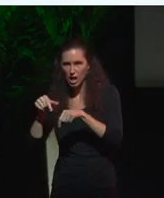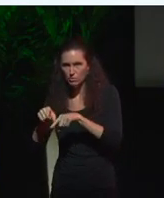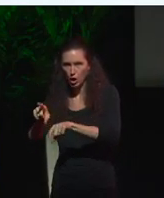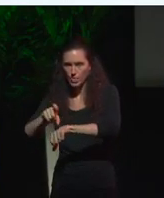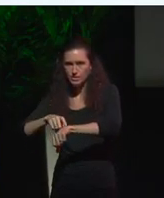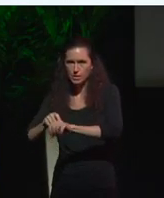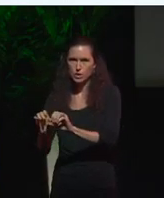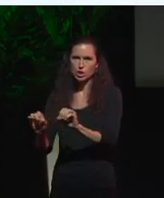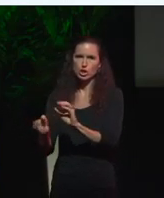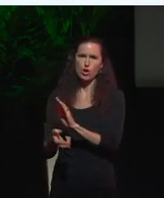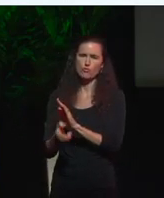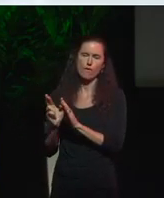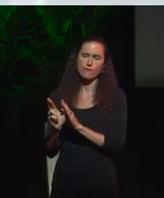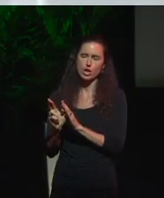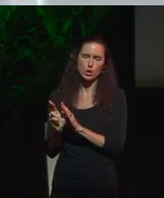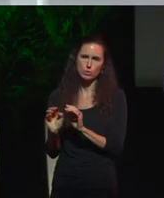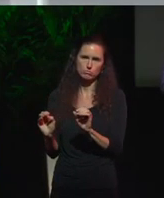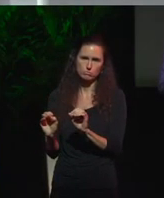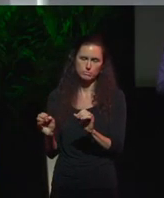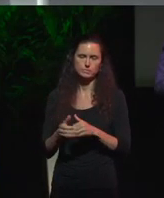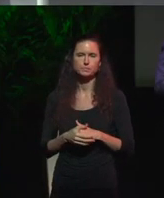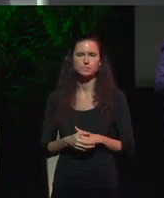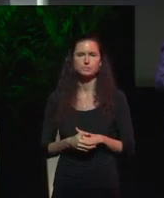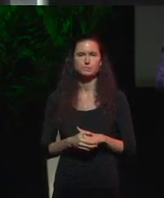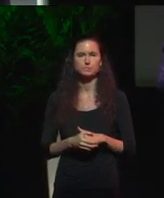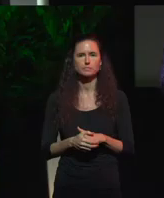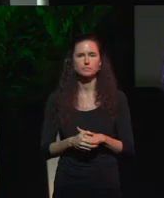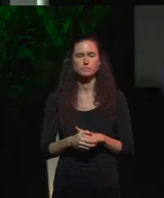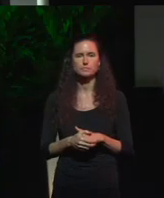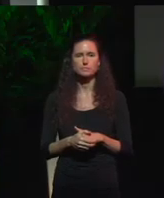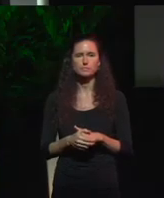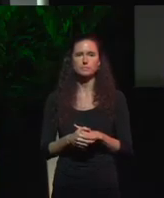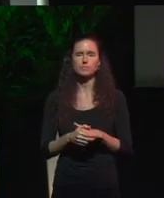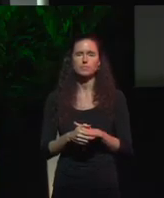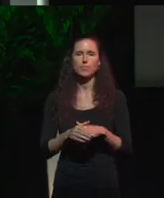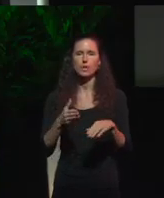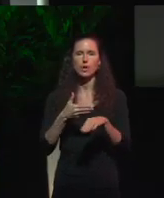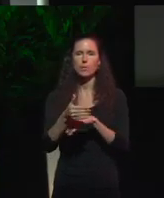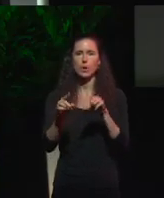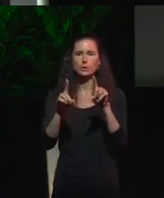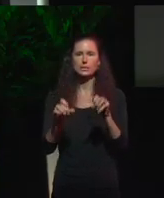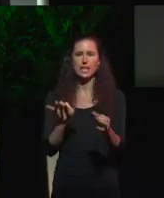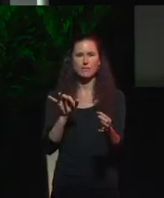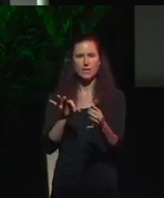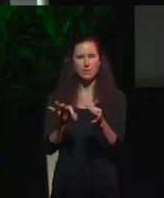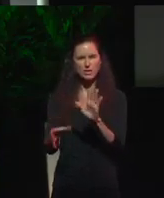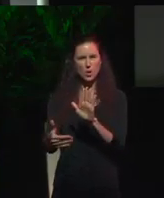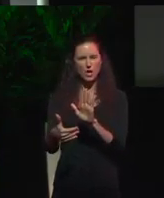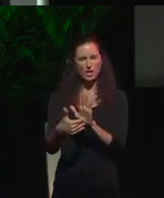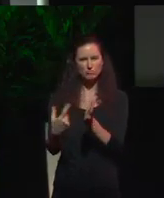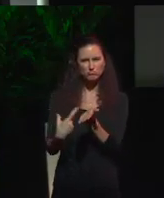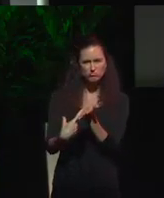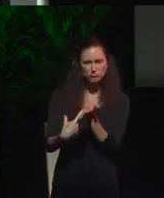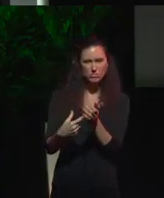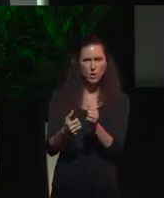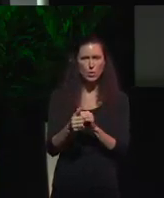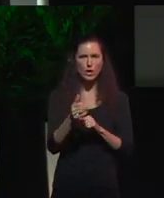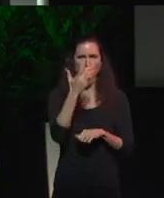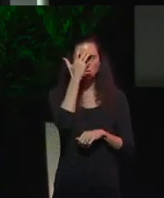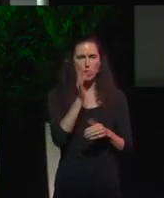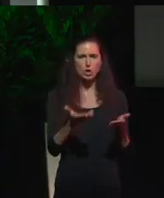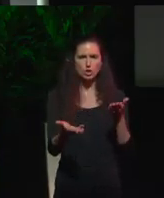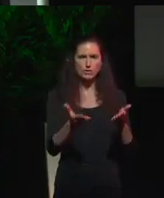whole exam, so there is no post-review. So post-exam feedback. Again, I touched upon it with Smarter Services. It's